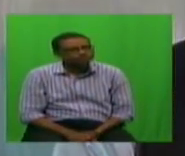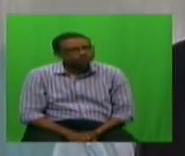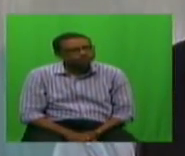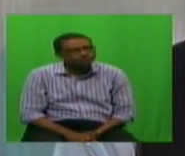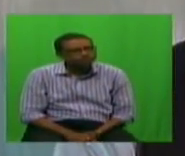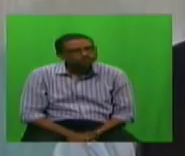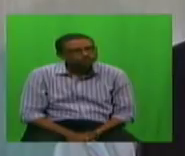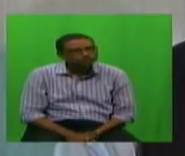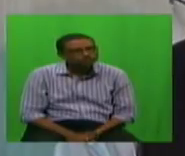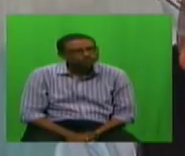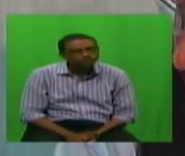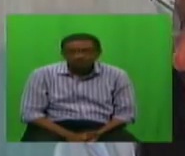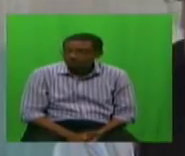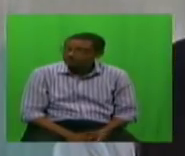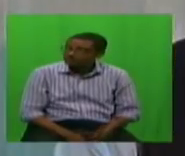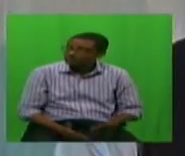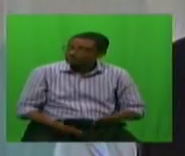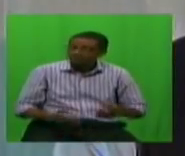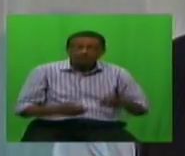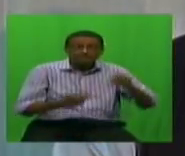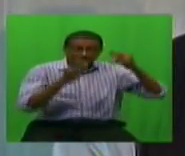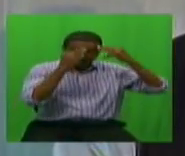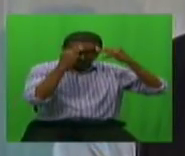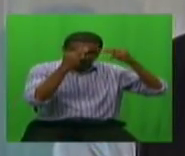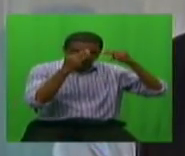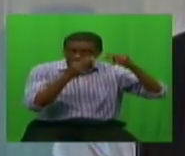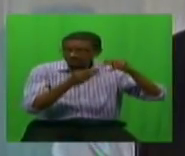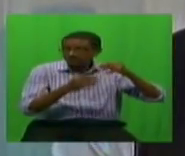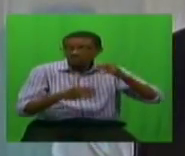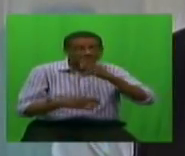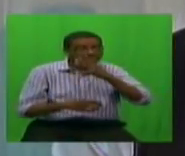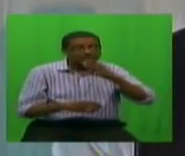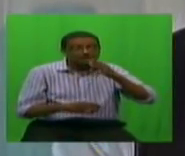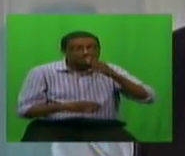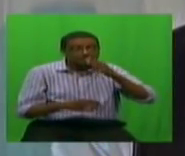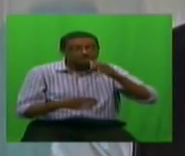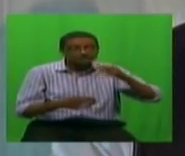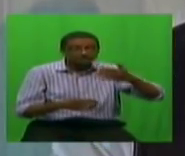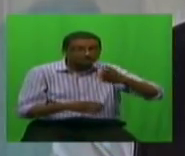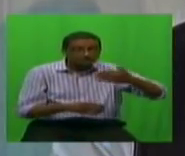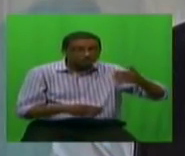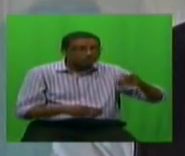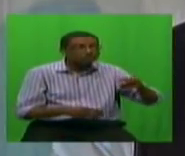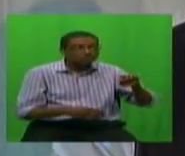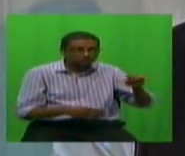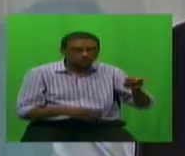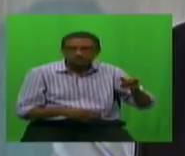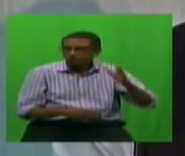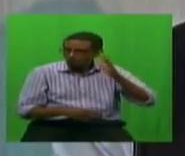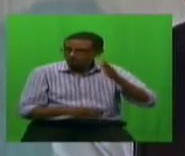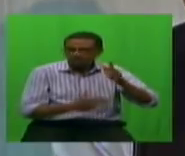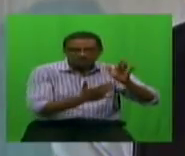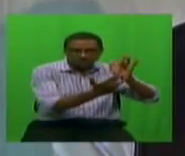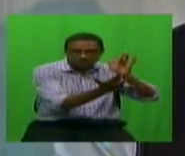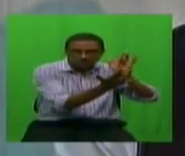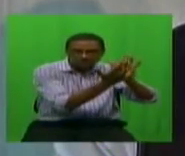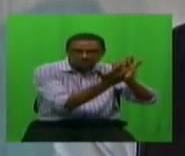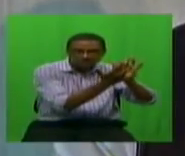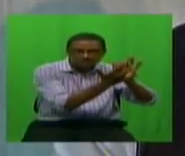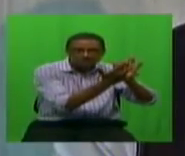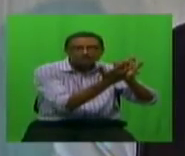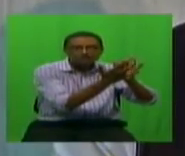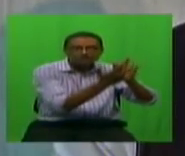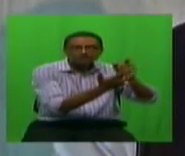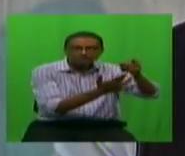that the Minister of Agriculture, if he needs, he will be in contact with his counterpart in the ministry in Guyana.